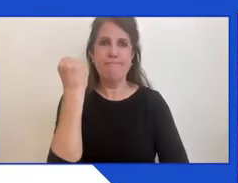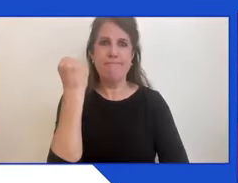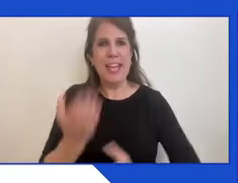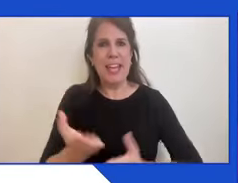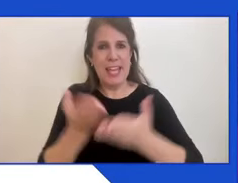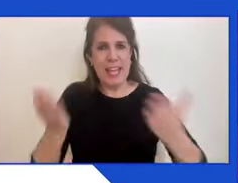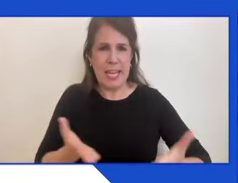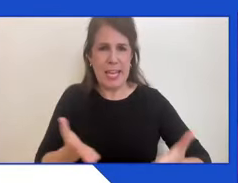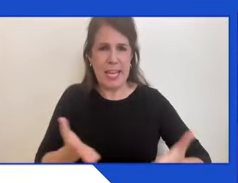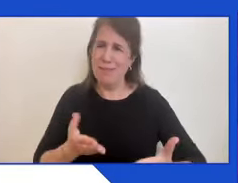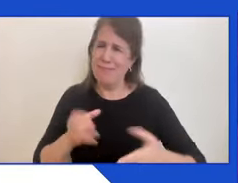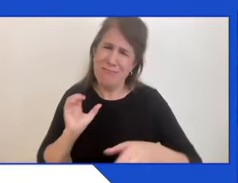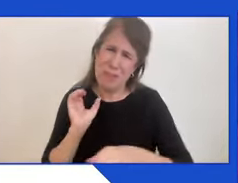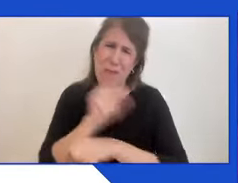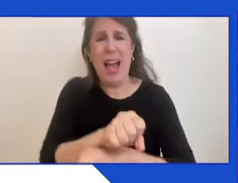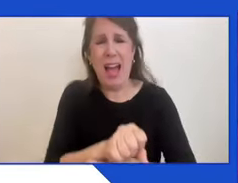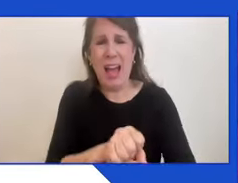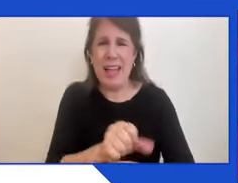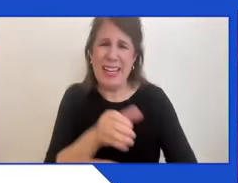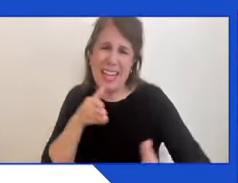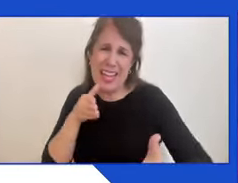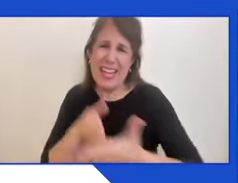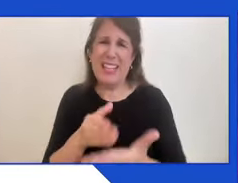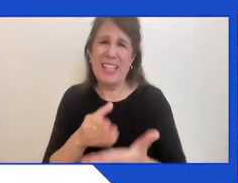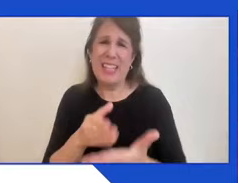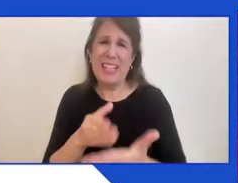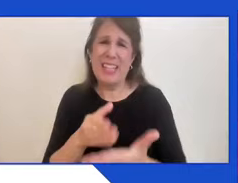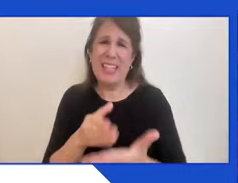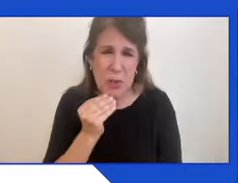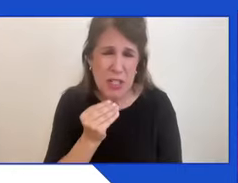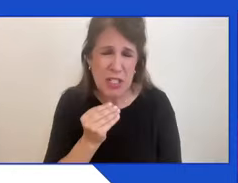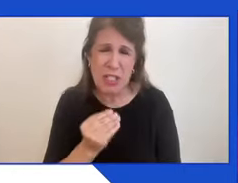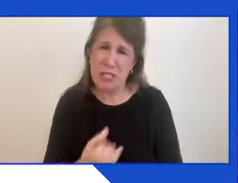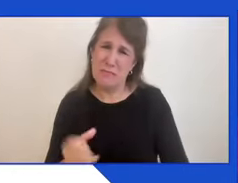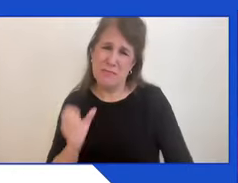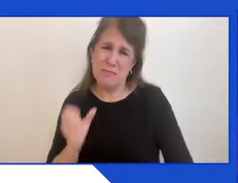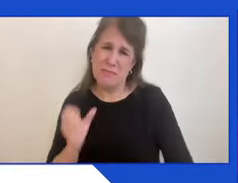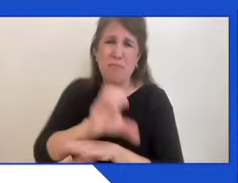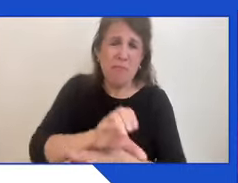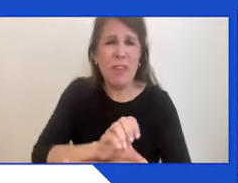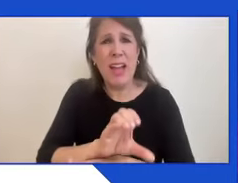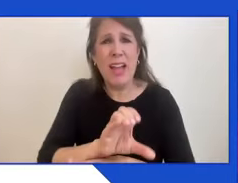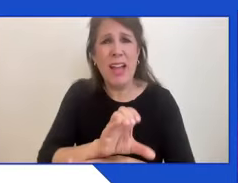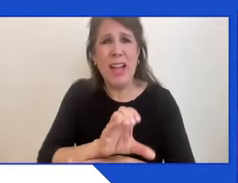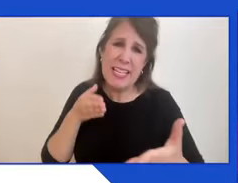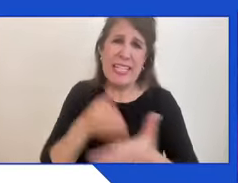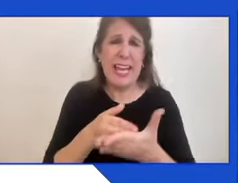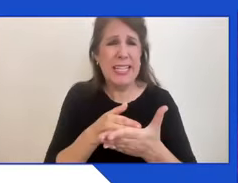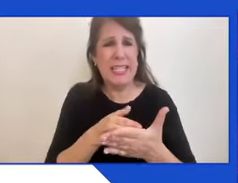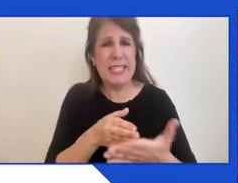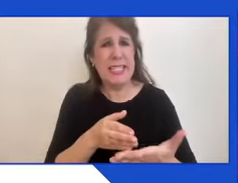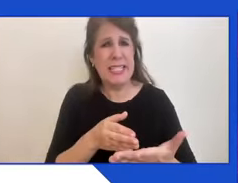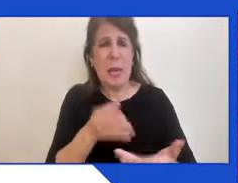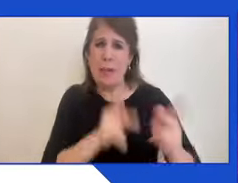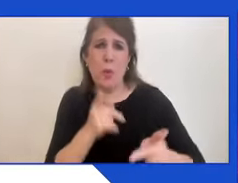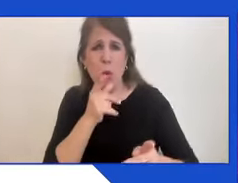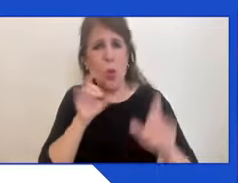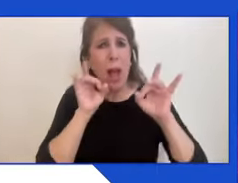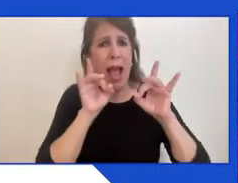bigotry. Let's take a stand against Muslim. Let's take a stand here against